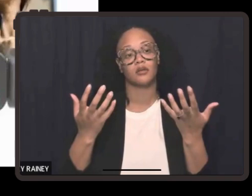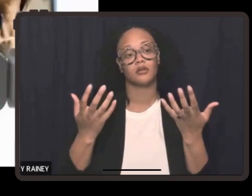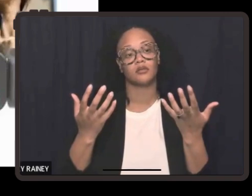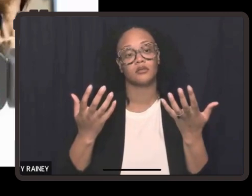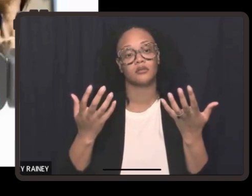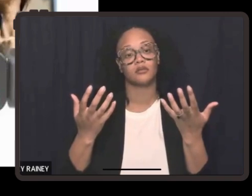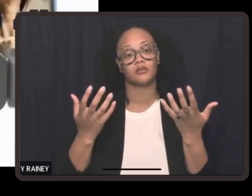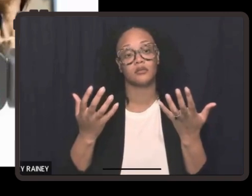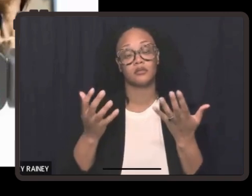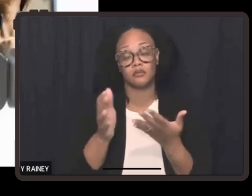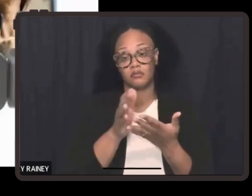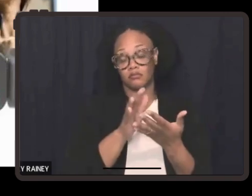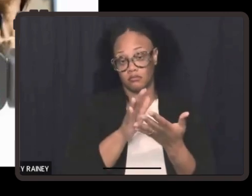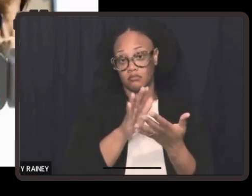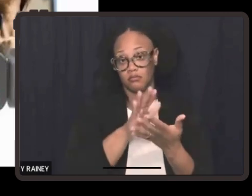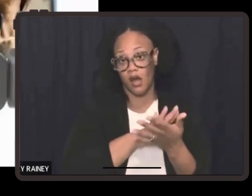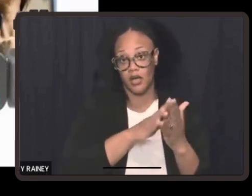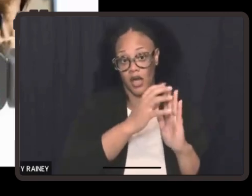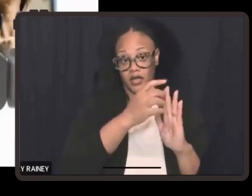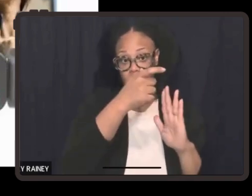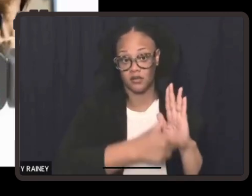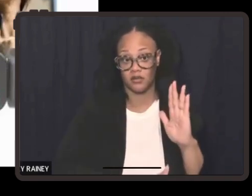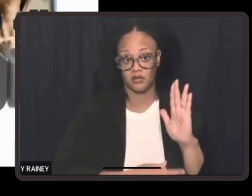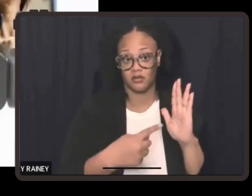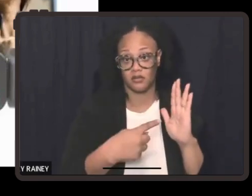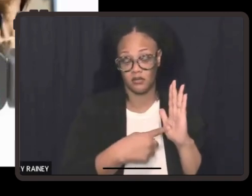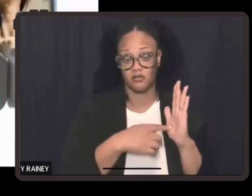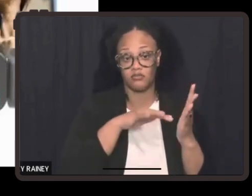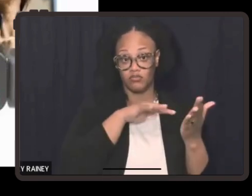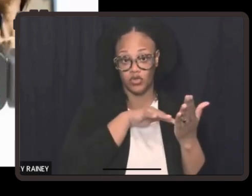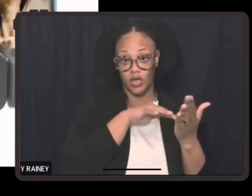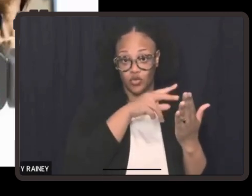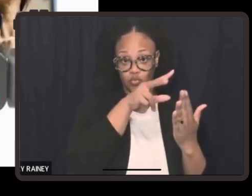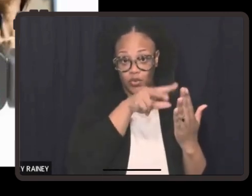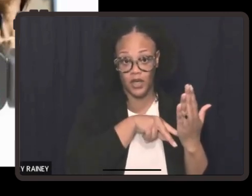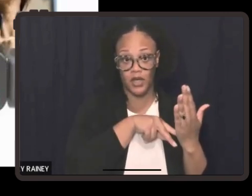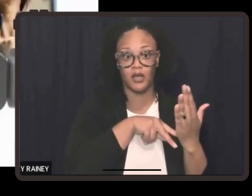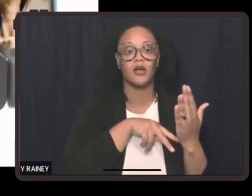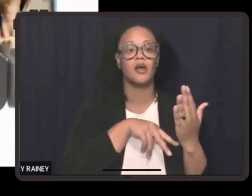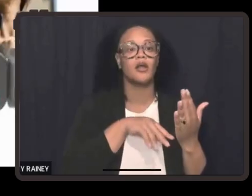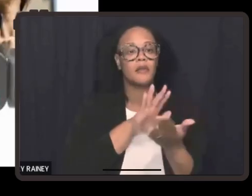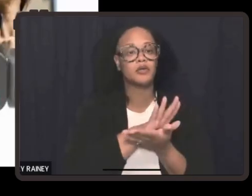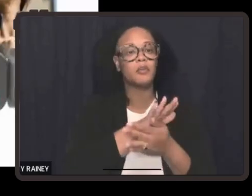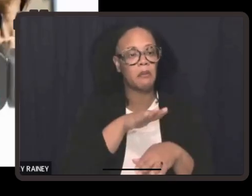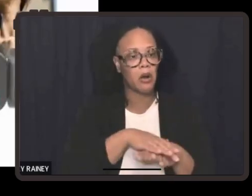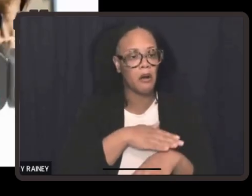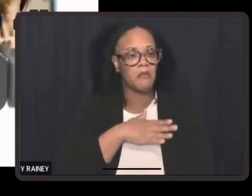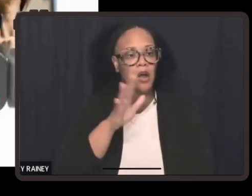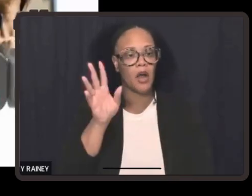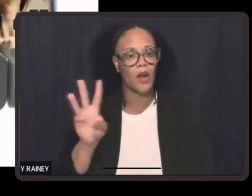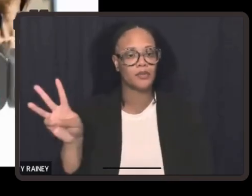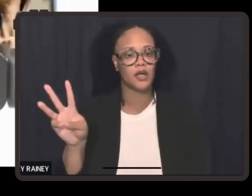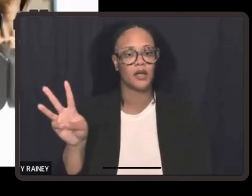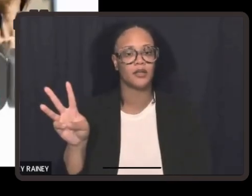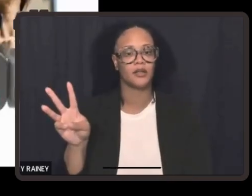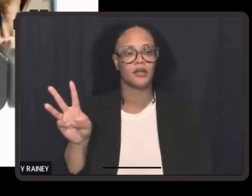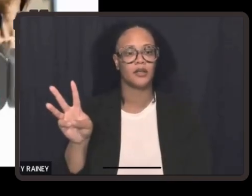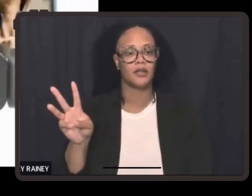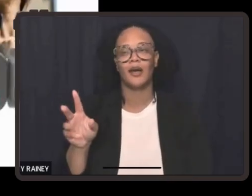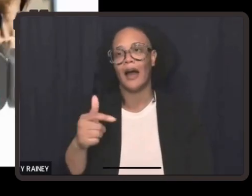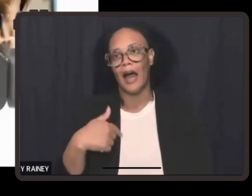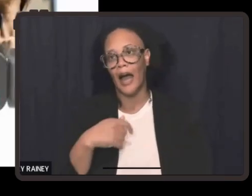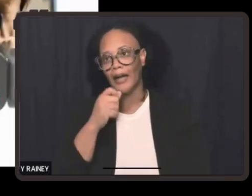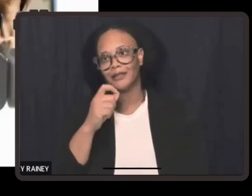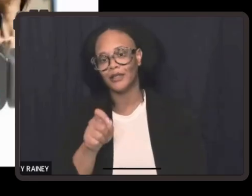background paper, there's the zebrafish paper that's on my website, which people like to use. It's not readable very well. I didn't write it. I'm